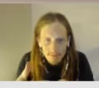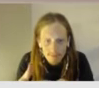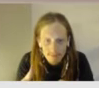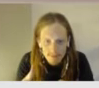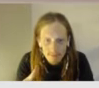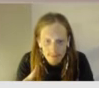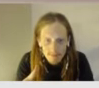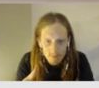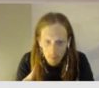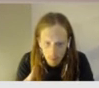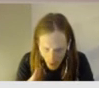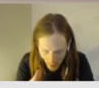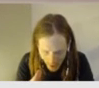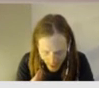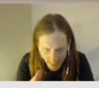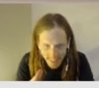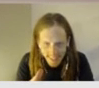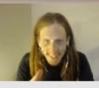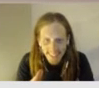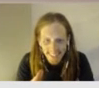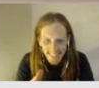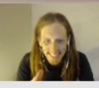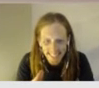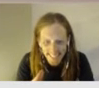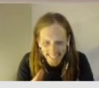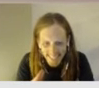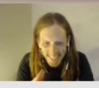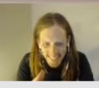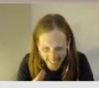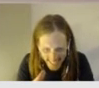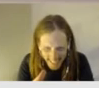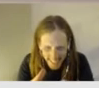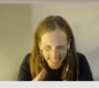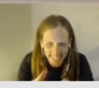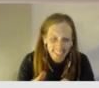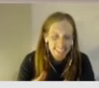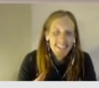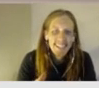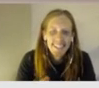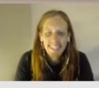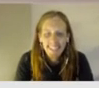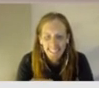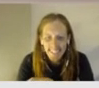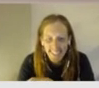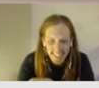guy, but, you know. Beautiful hair. I see. Yeah, we're fellow redheads here. But, you know,